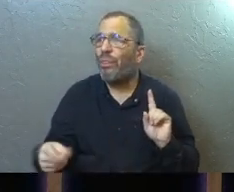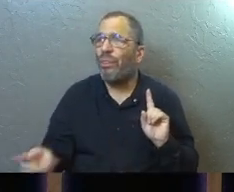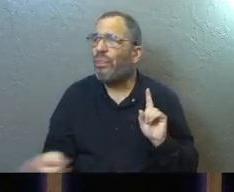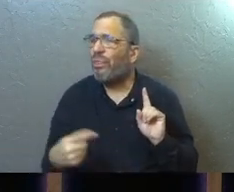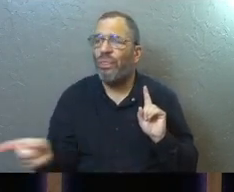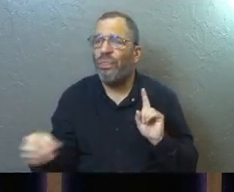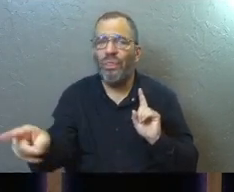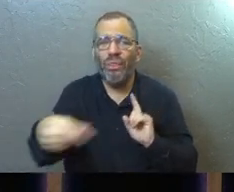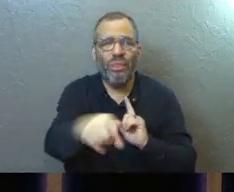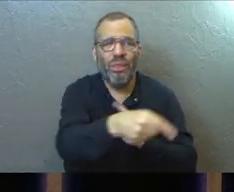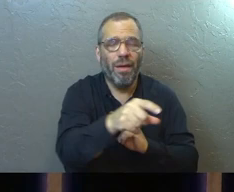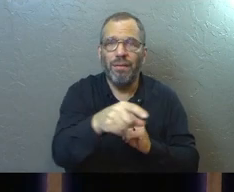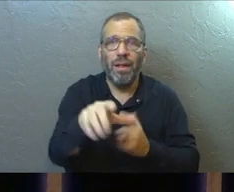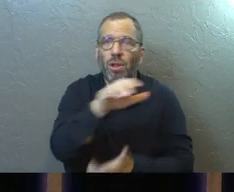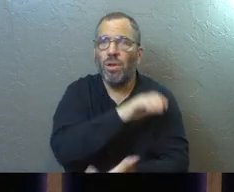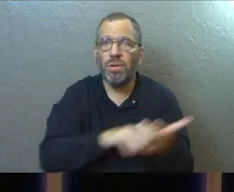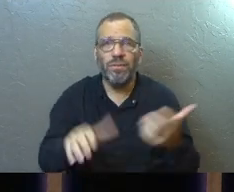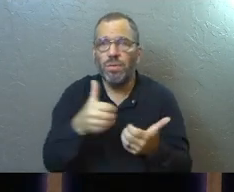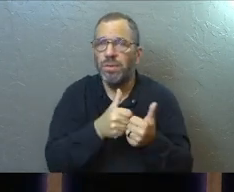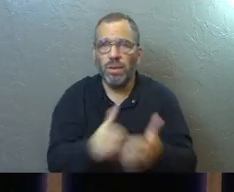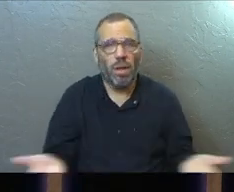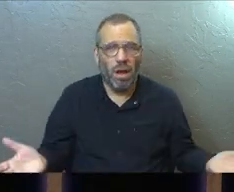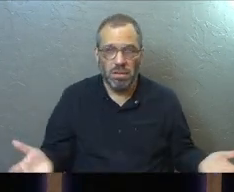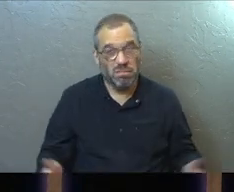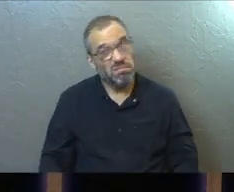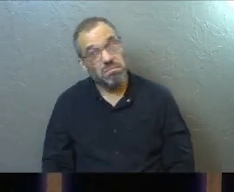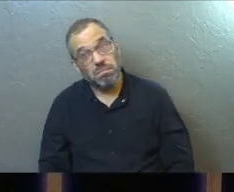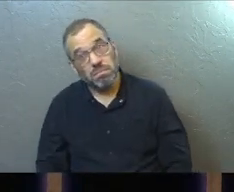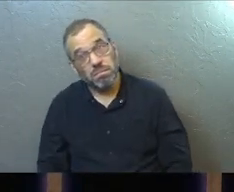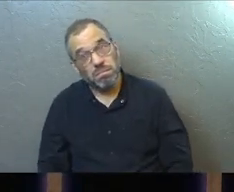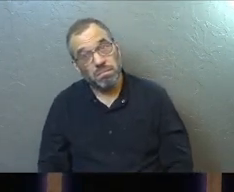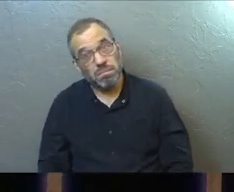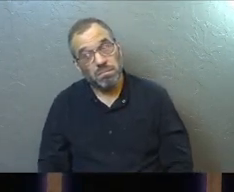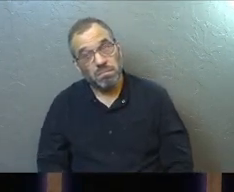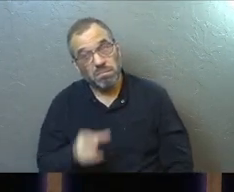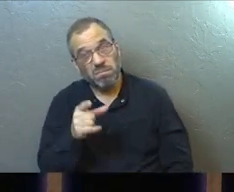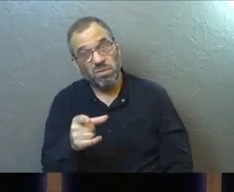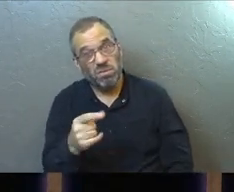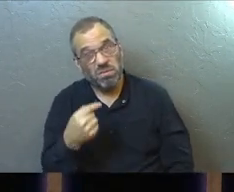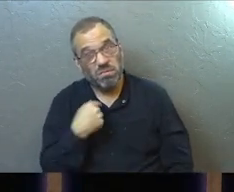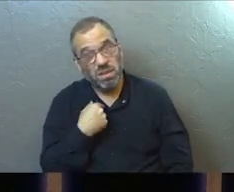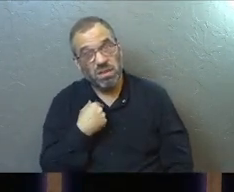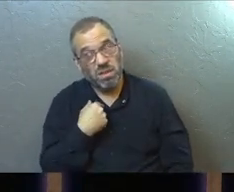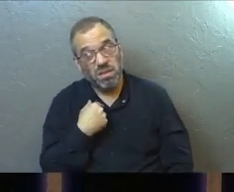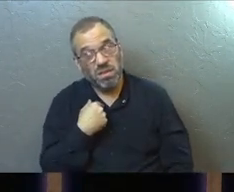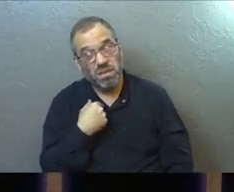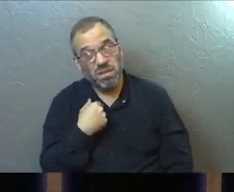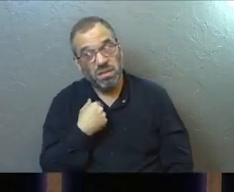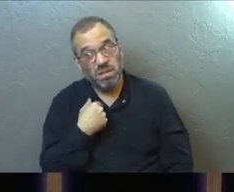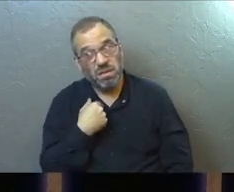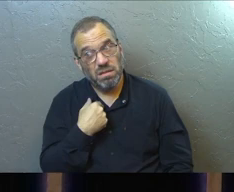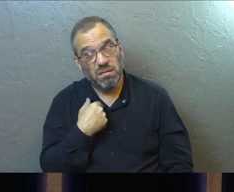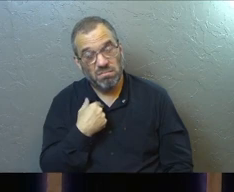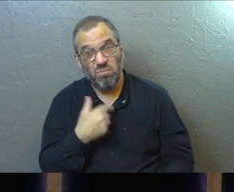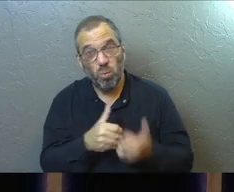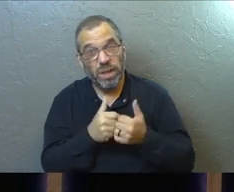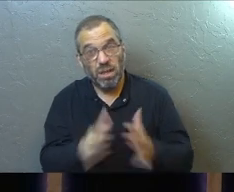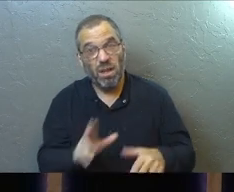and confused. Is it possible that we have a nature that gets us